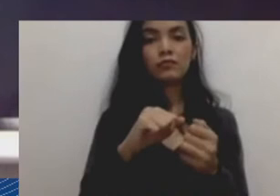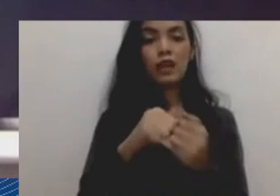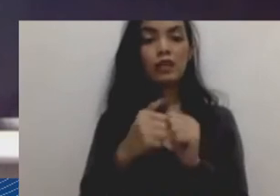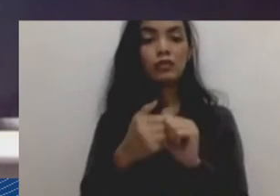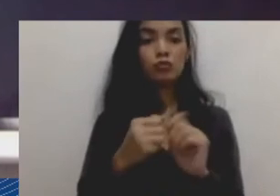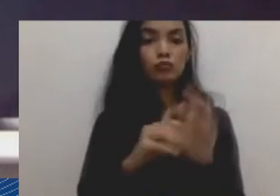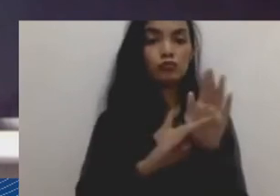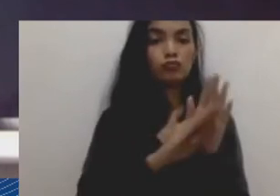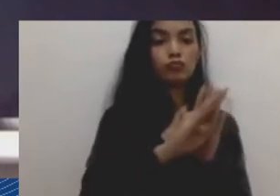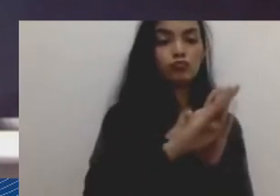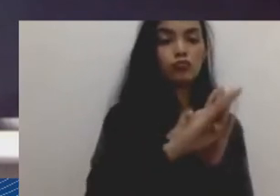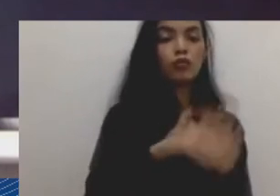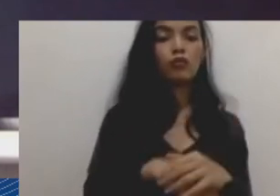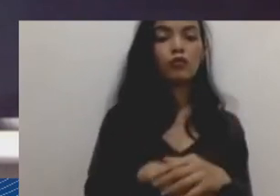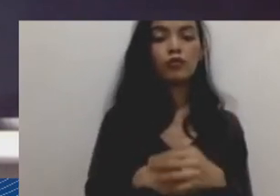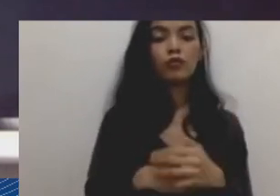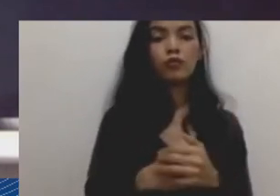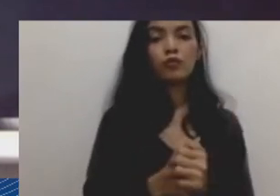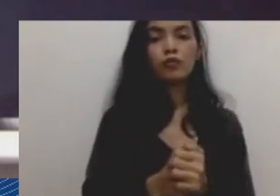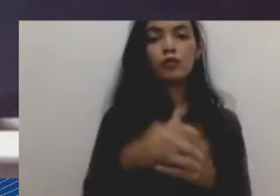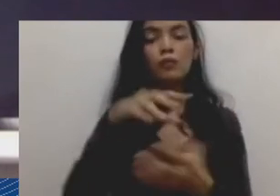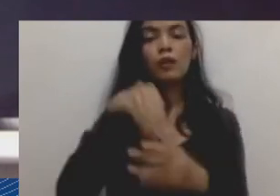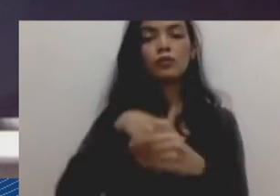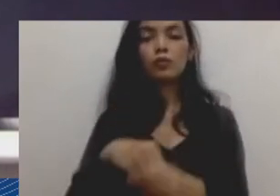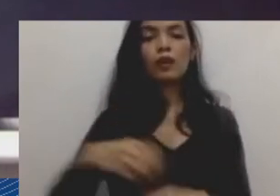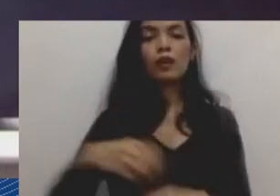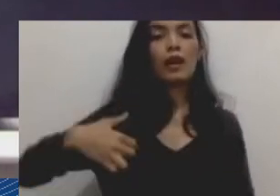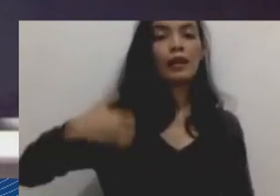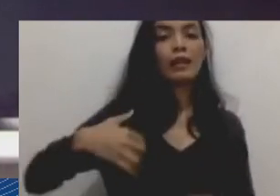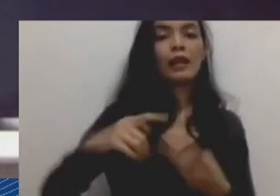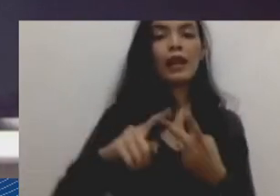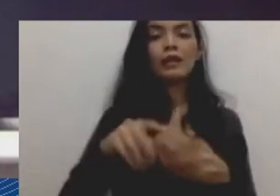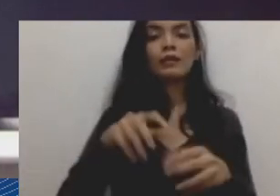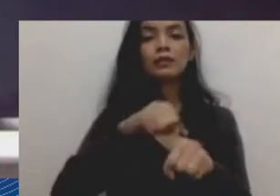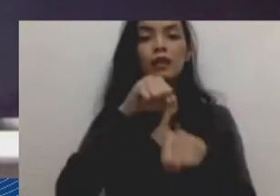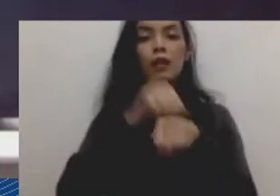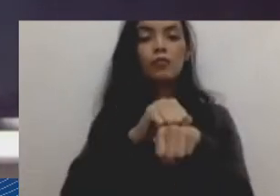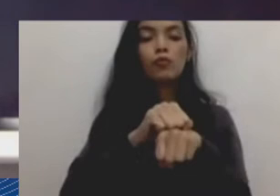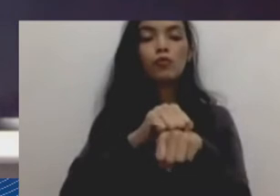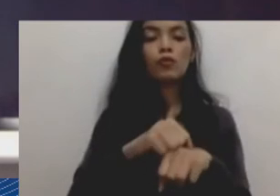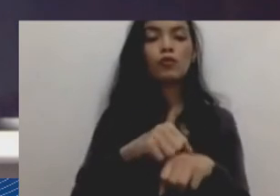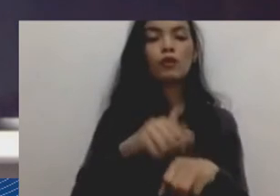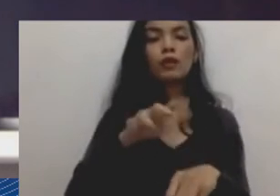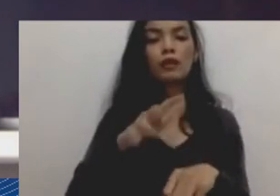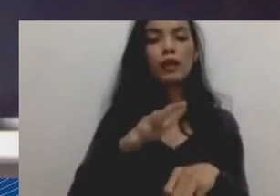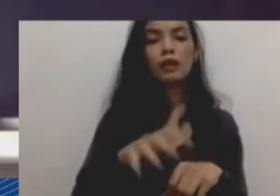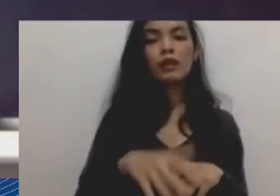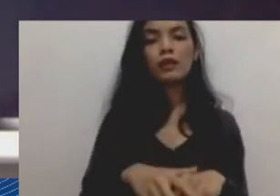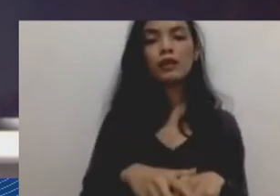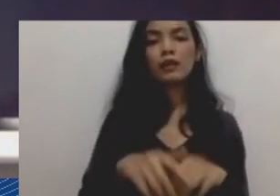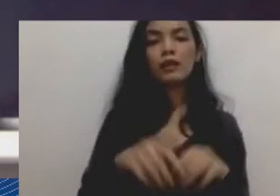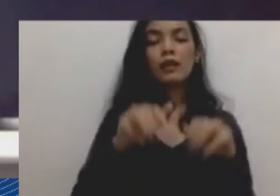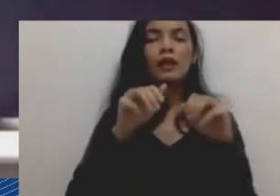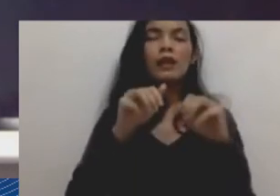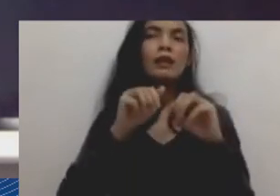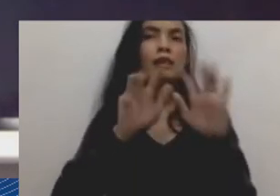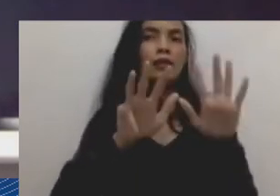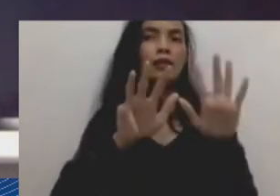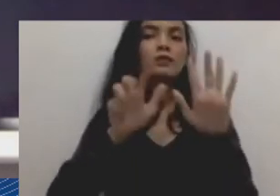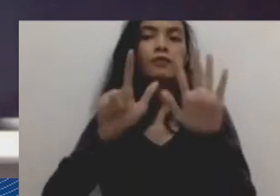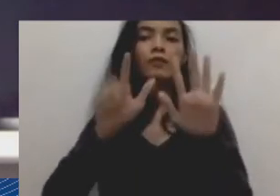like France, Argentina, and Singapore, and also like 97% of children in Latin America